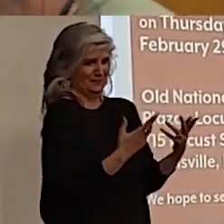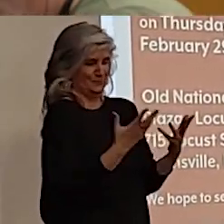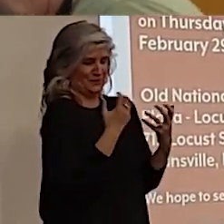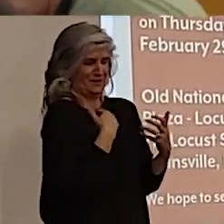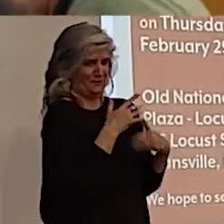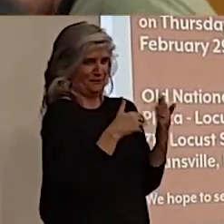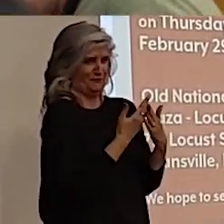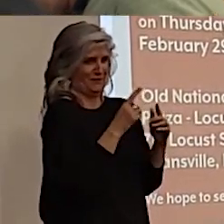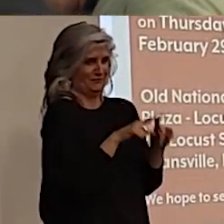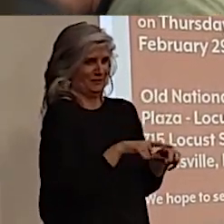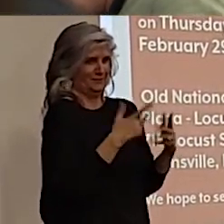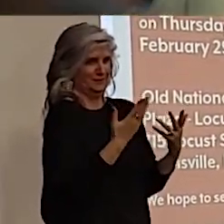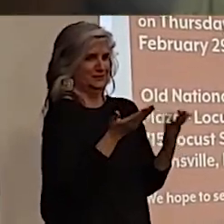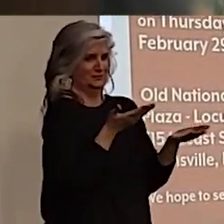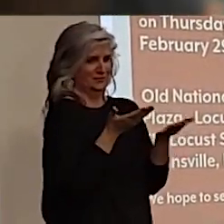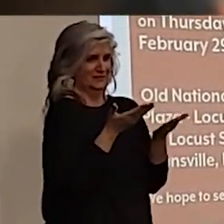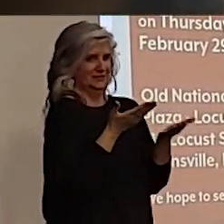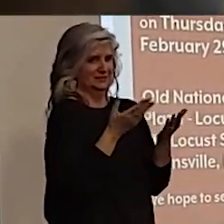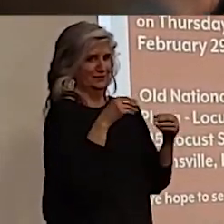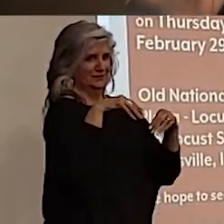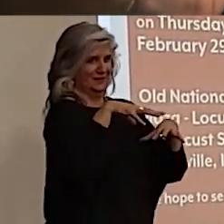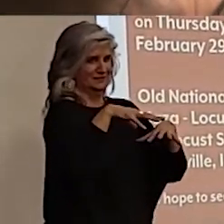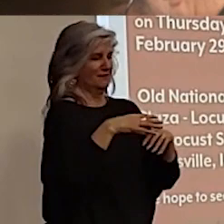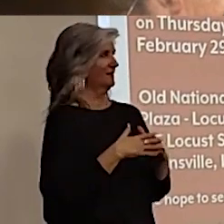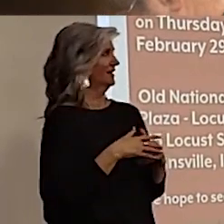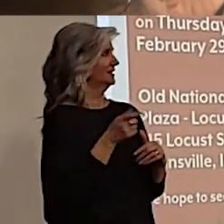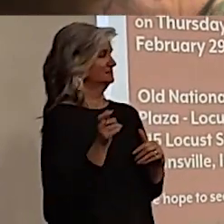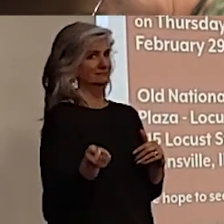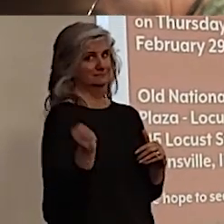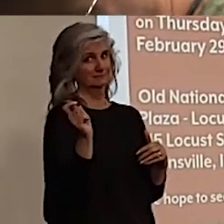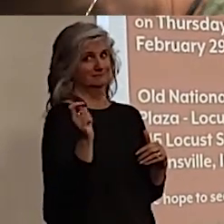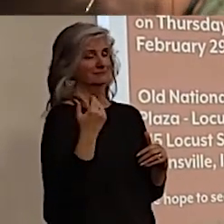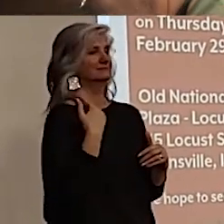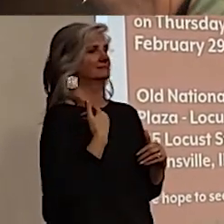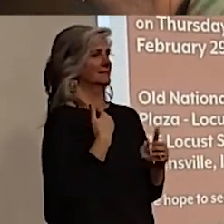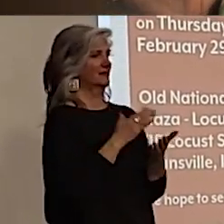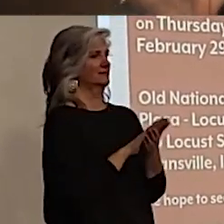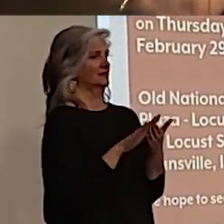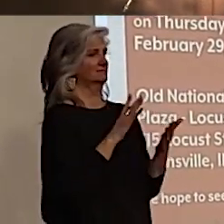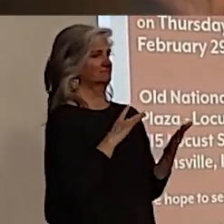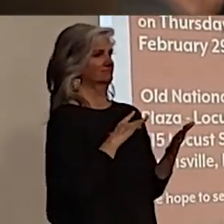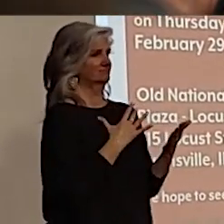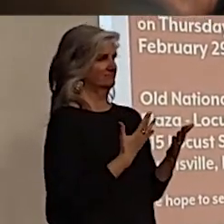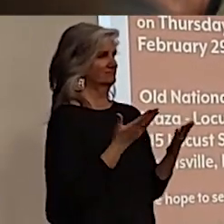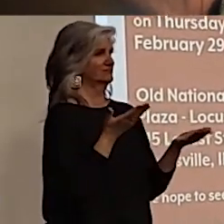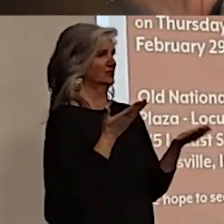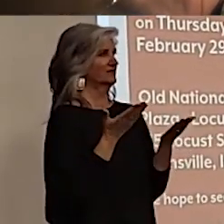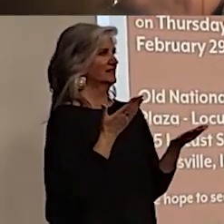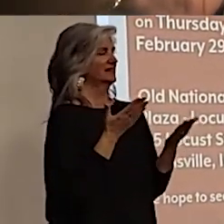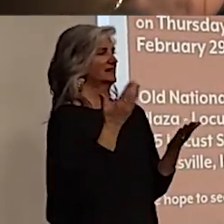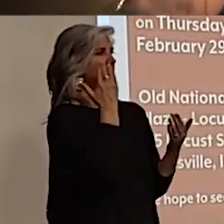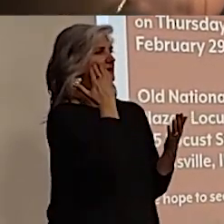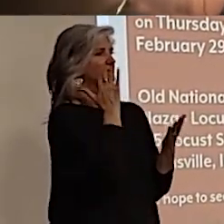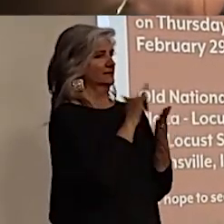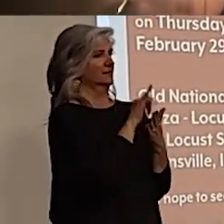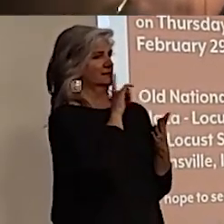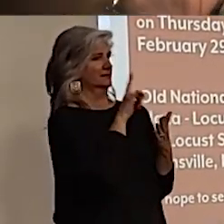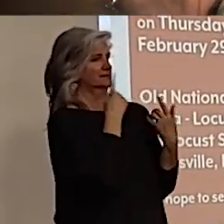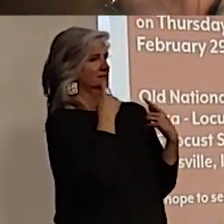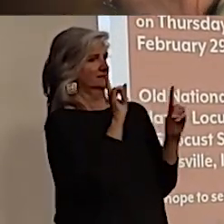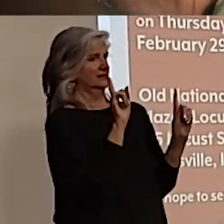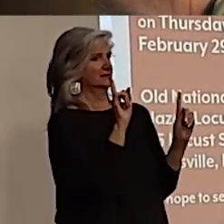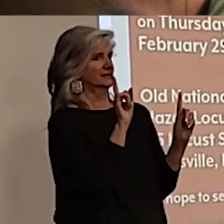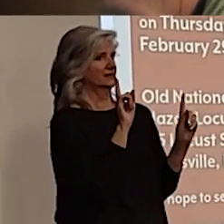service. We all want to turn the lights on with the flip of a switch and have nice, reliable service. So they know that's an